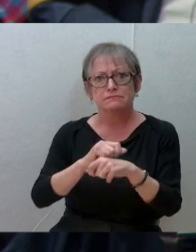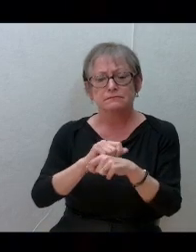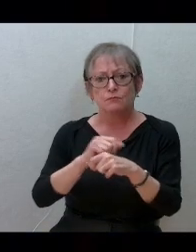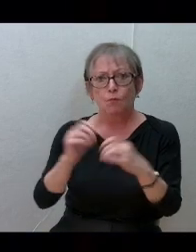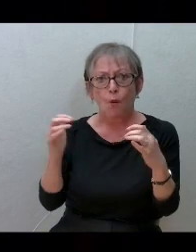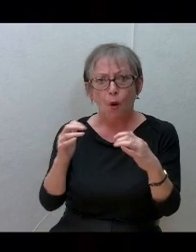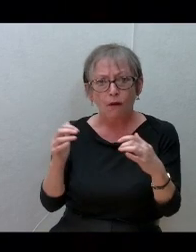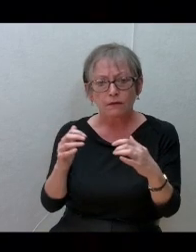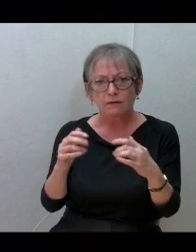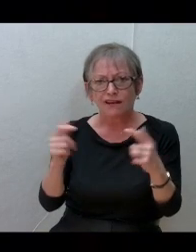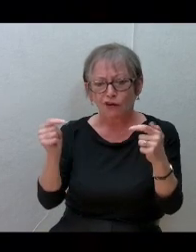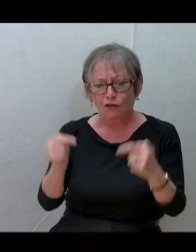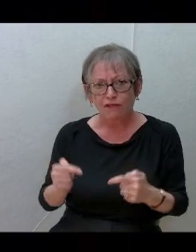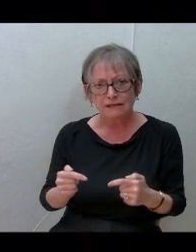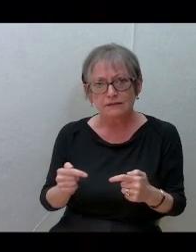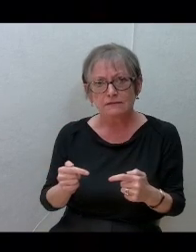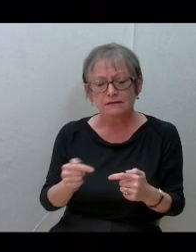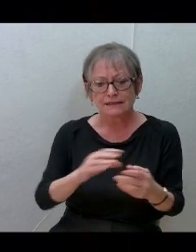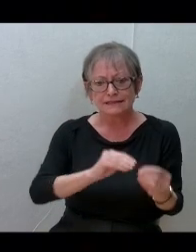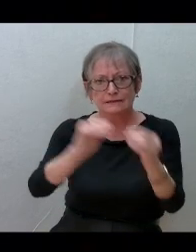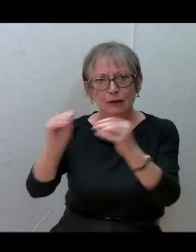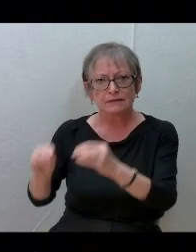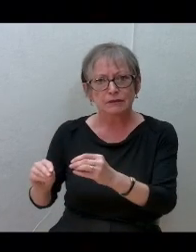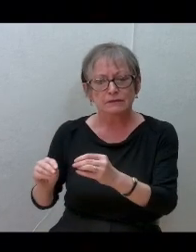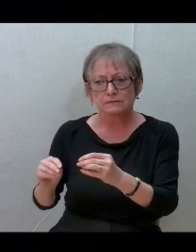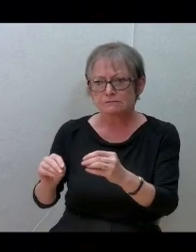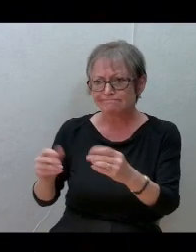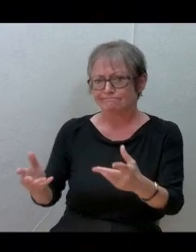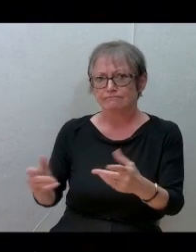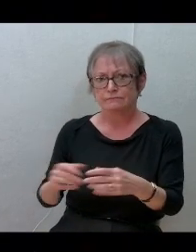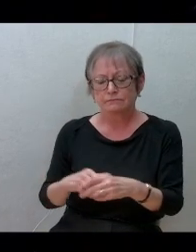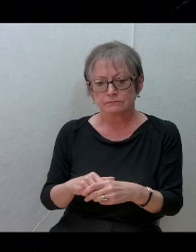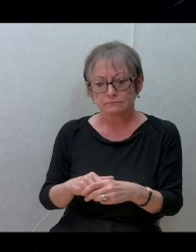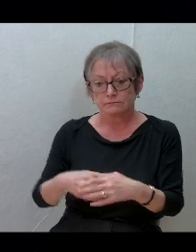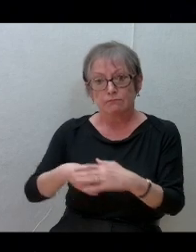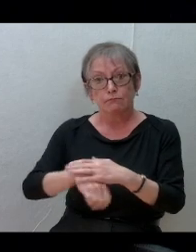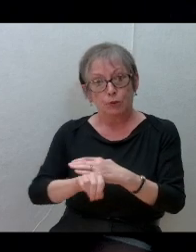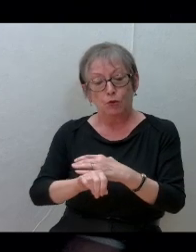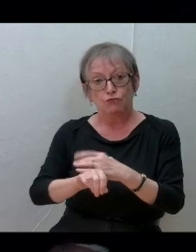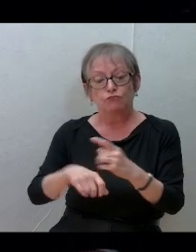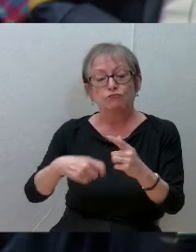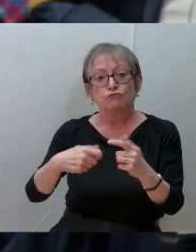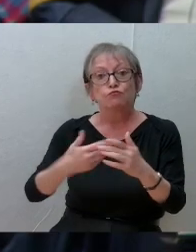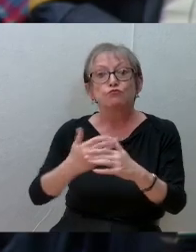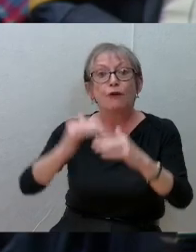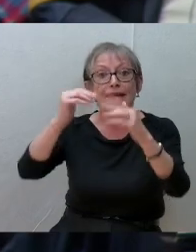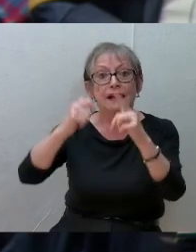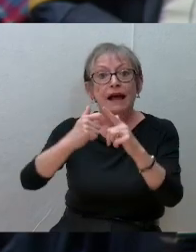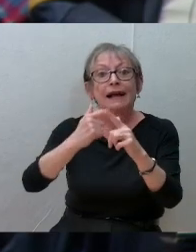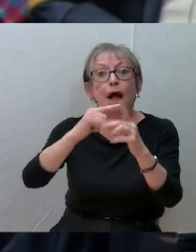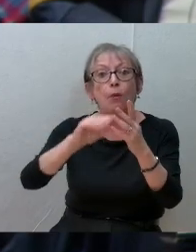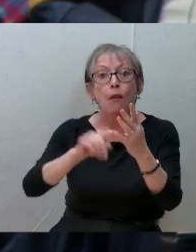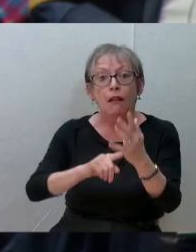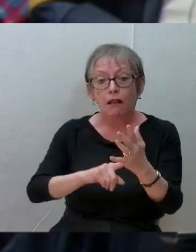war, conflict, and displacement. Born and raised in Kabul, Sabir's peaceful